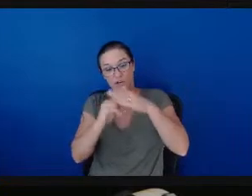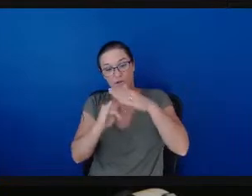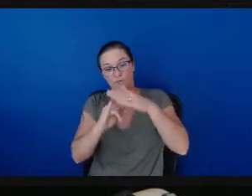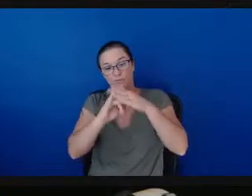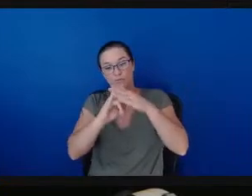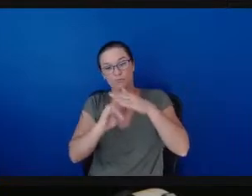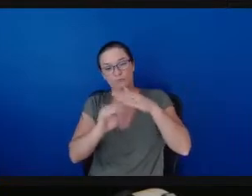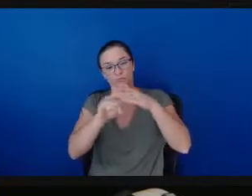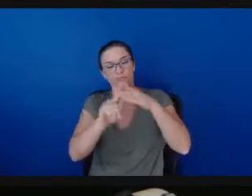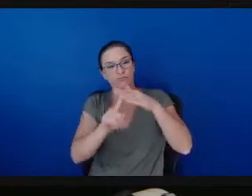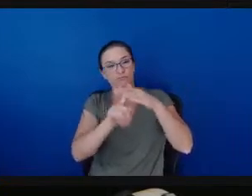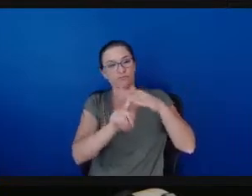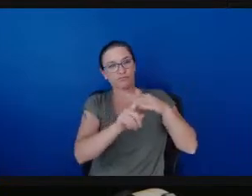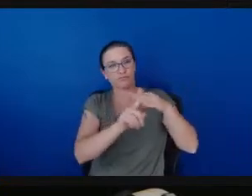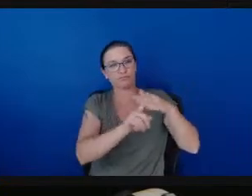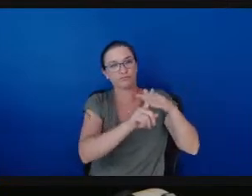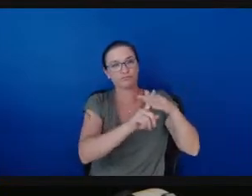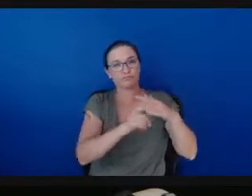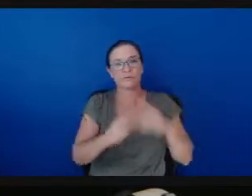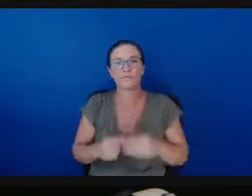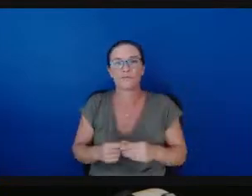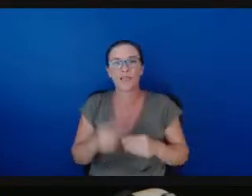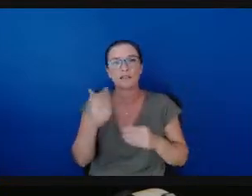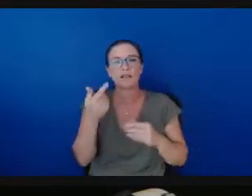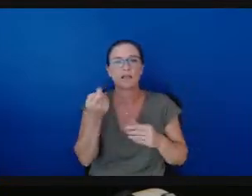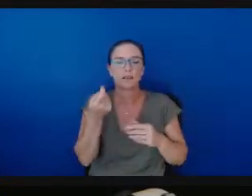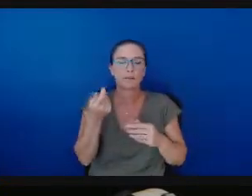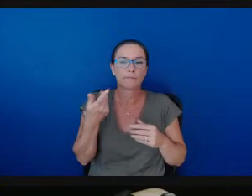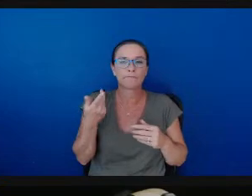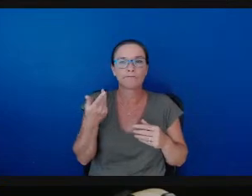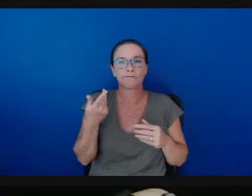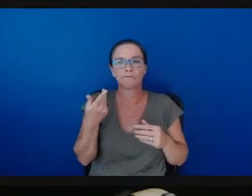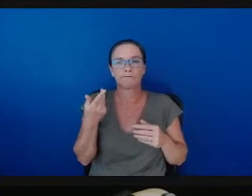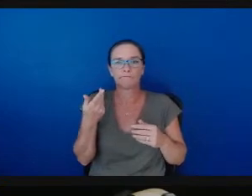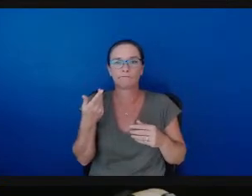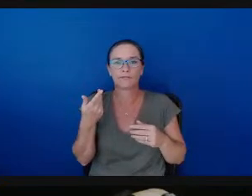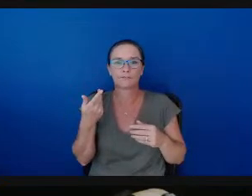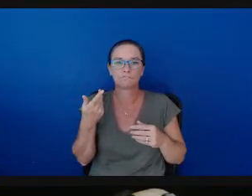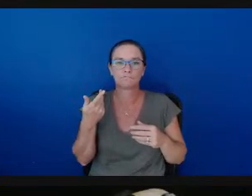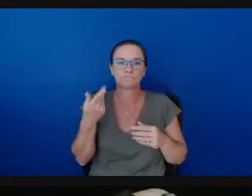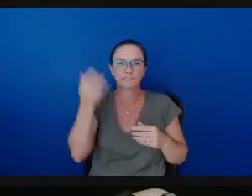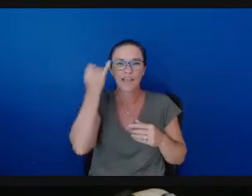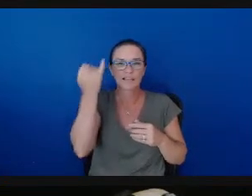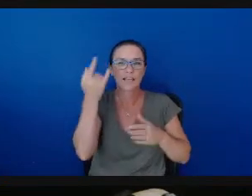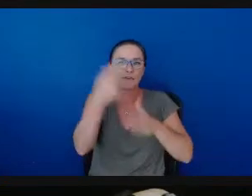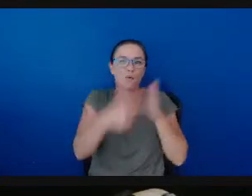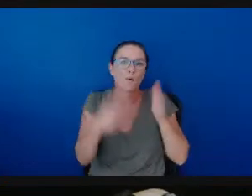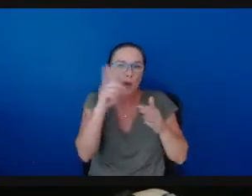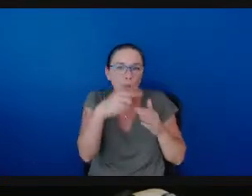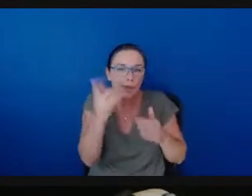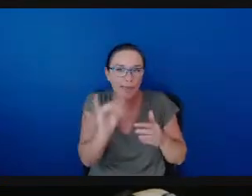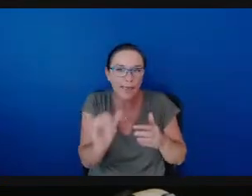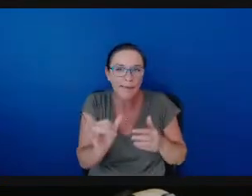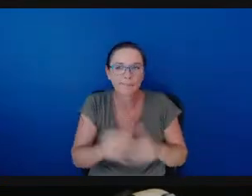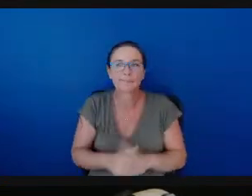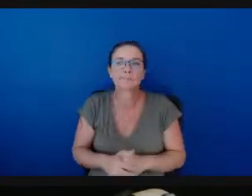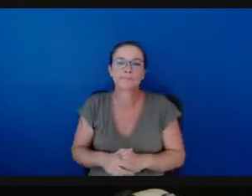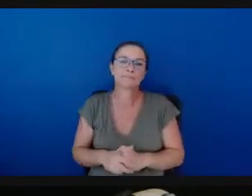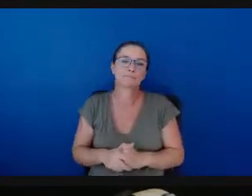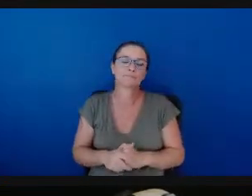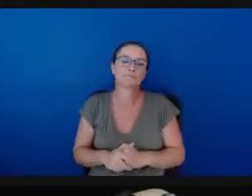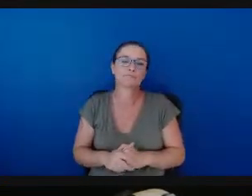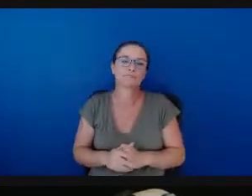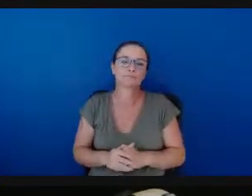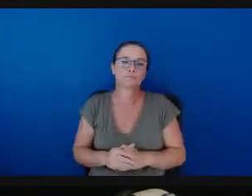reemerge through the flow there. So this giving you a little bit of the idea of the lay of the land here on the ground as well. One